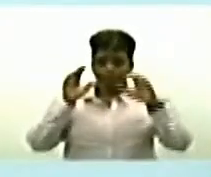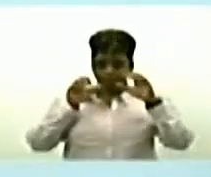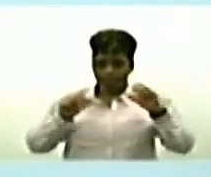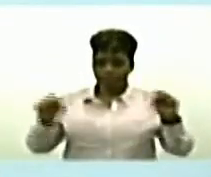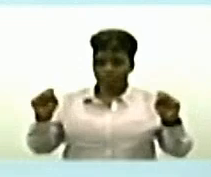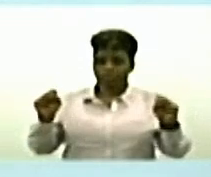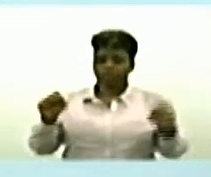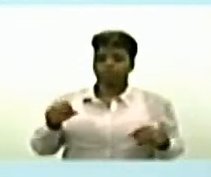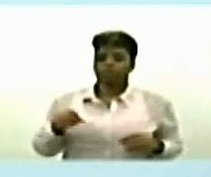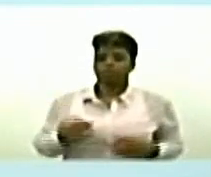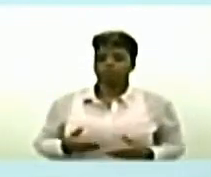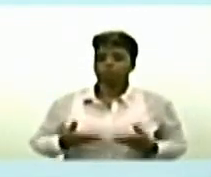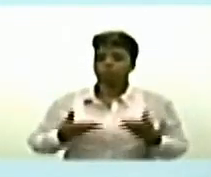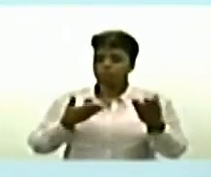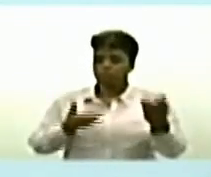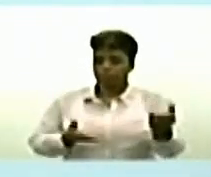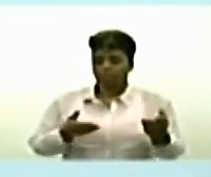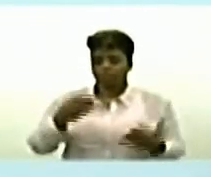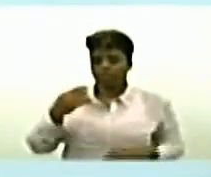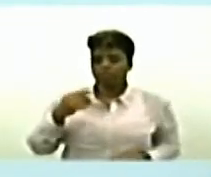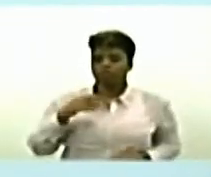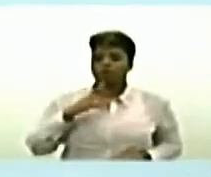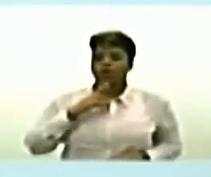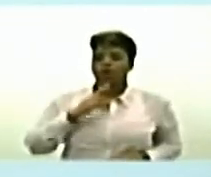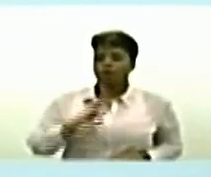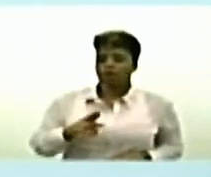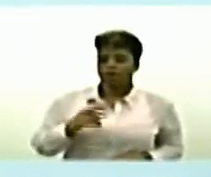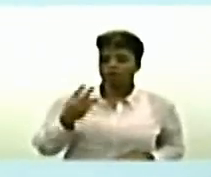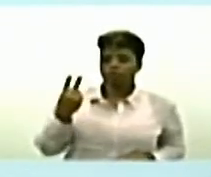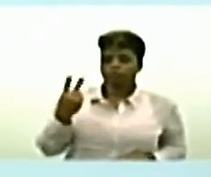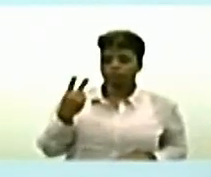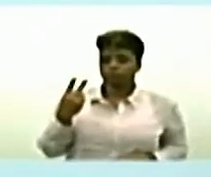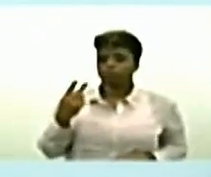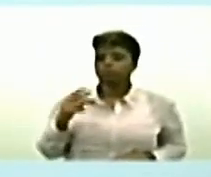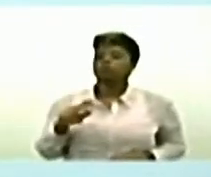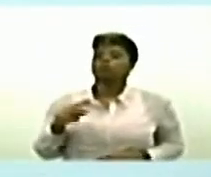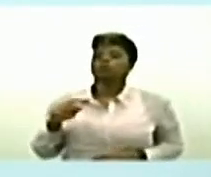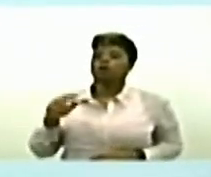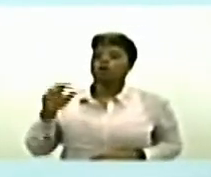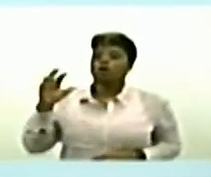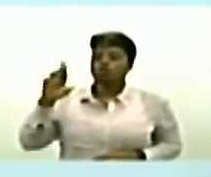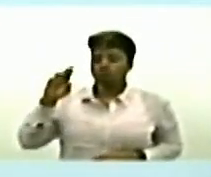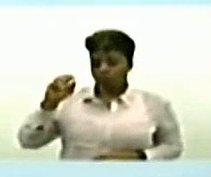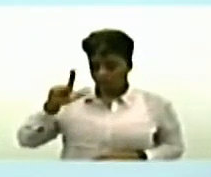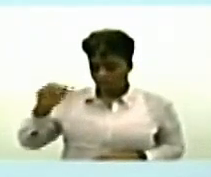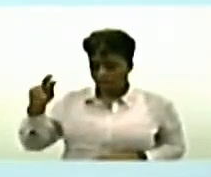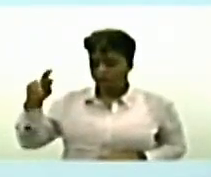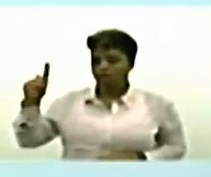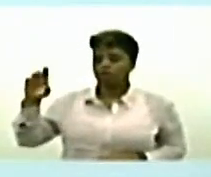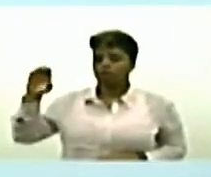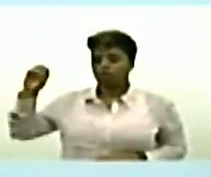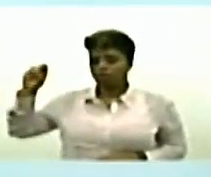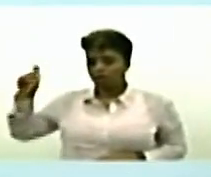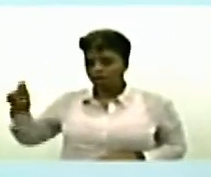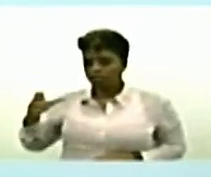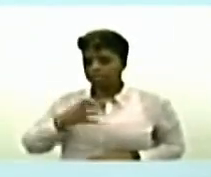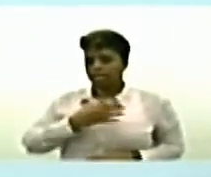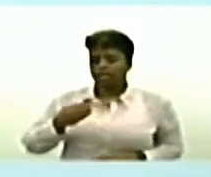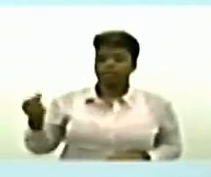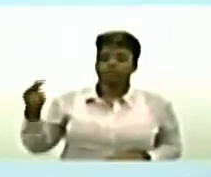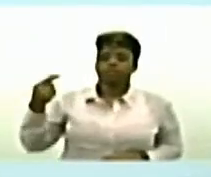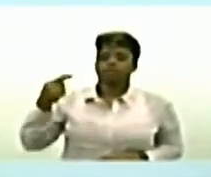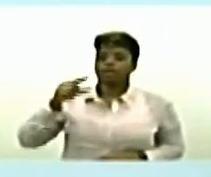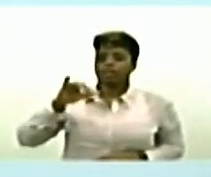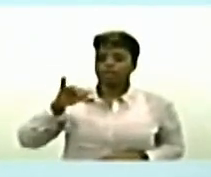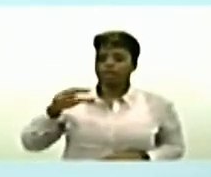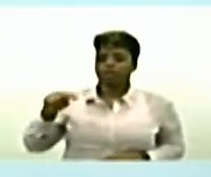for the Standing Orders Committee are Senator the Honourable Nolan Cox, member, Senator the Honourable Glenys Roberts, member,